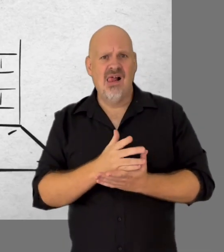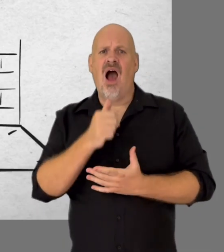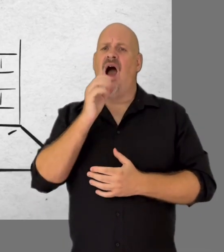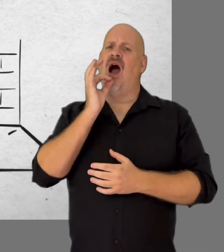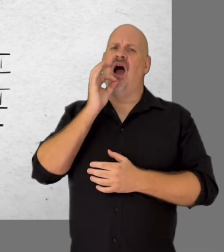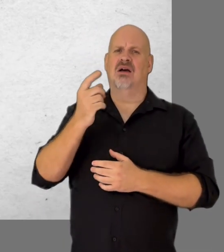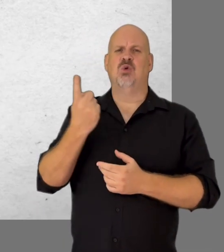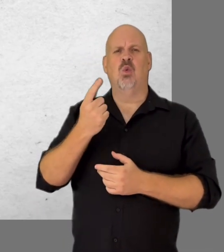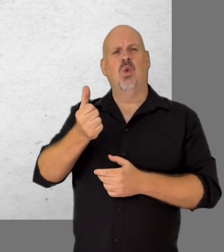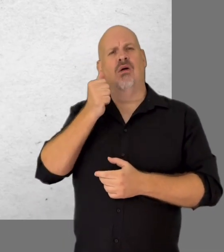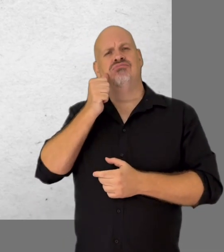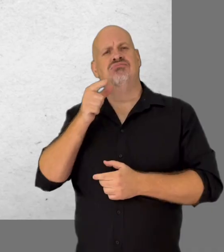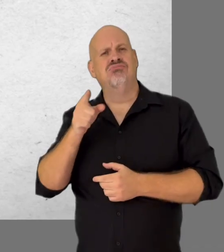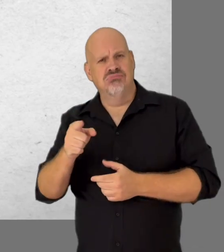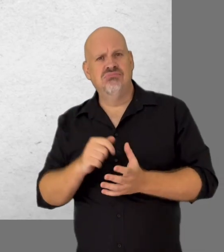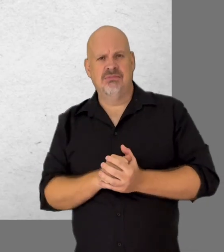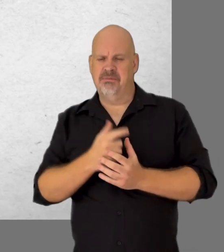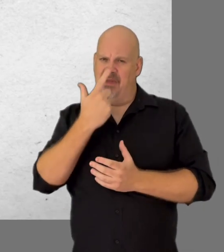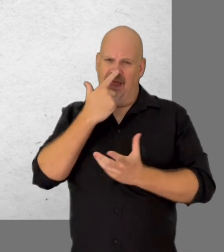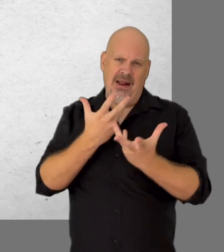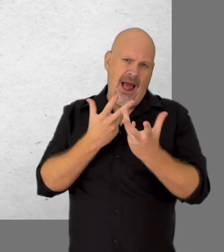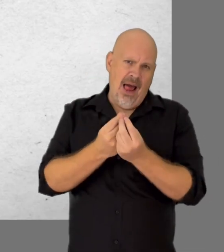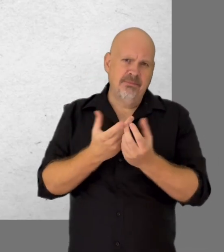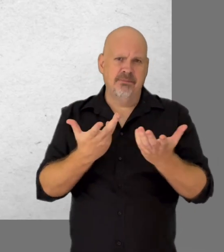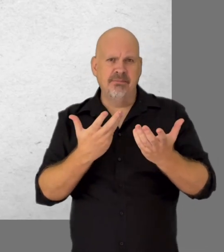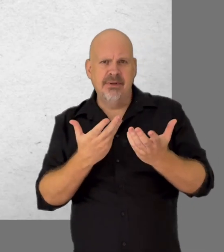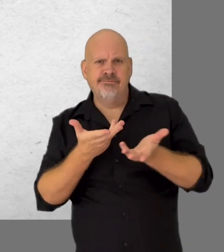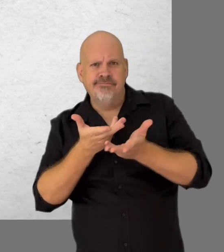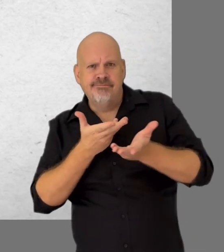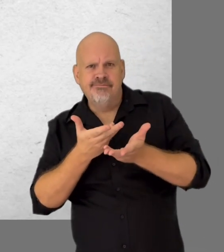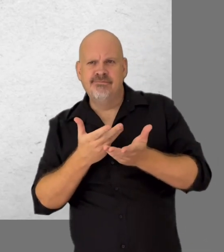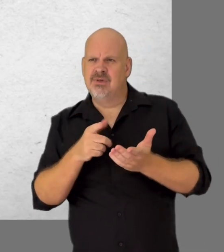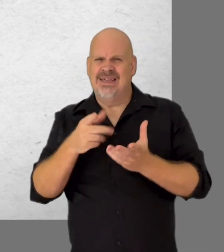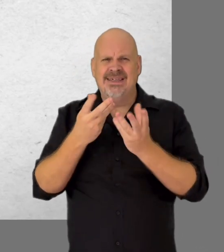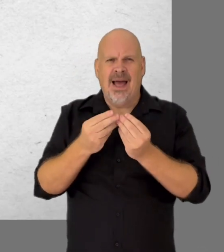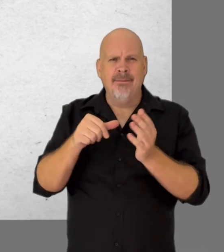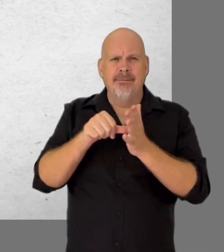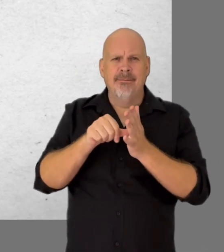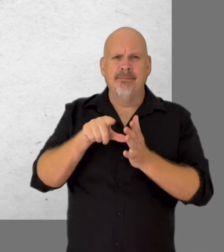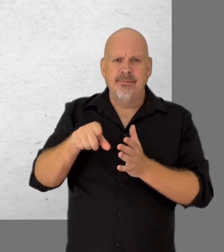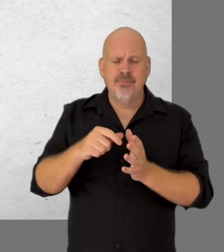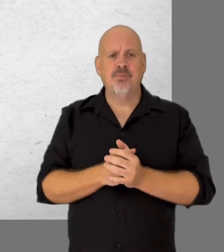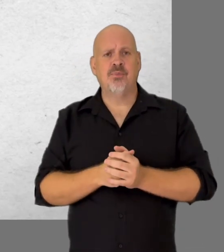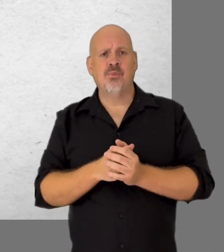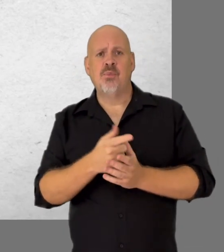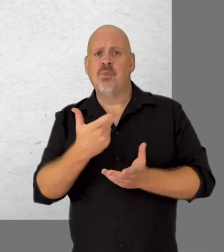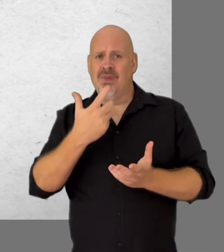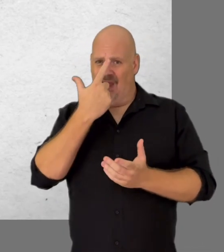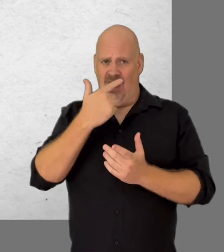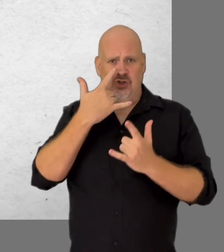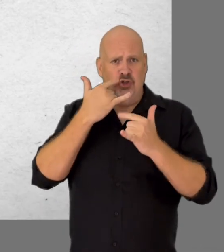sure. To learn more about the causes of damp and the balance of actions, check out our tool here.